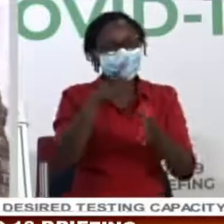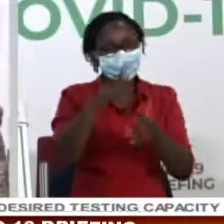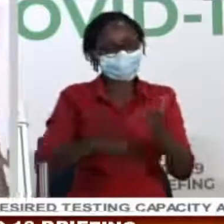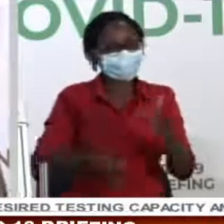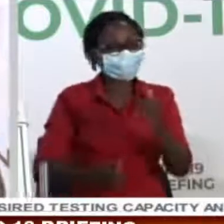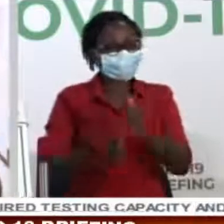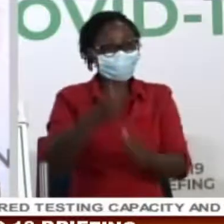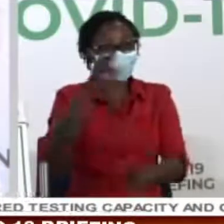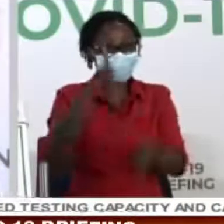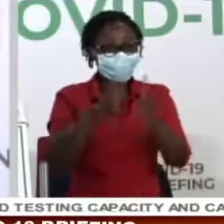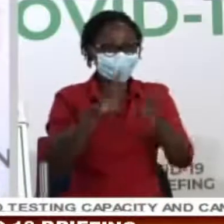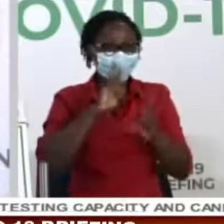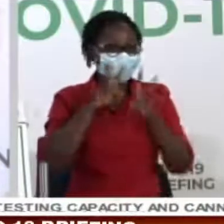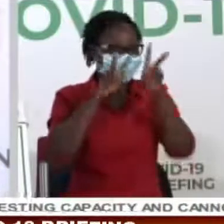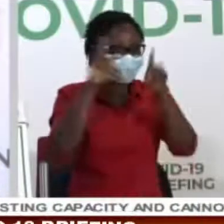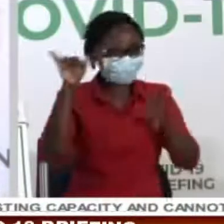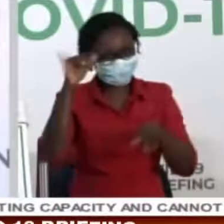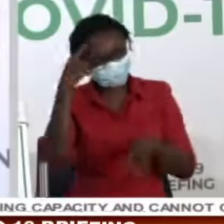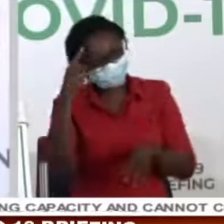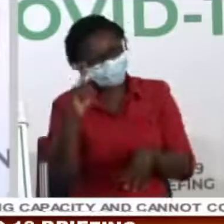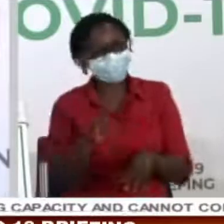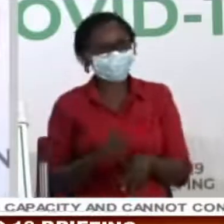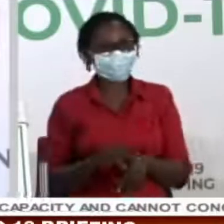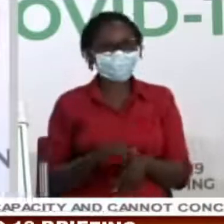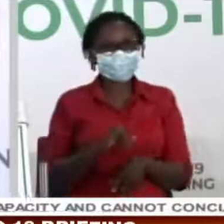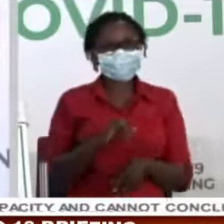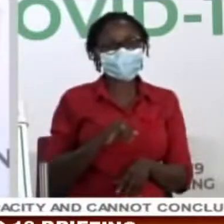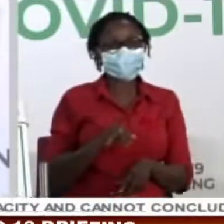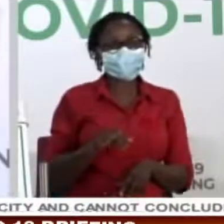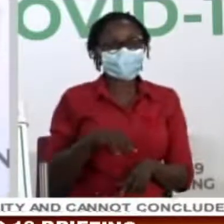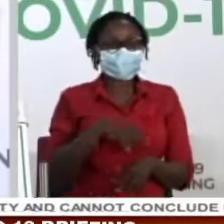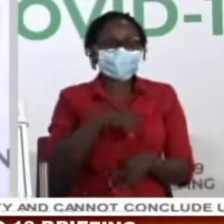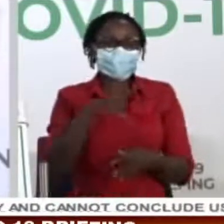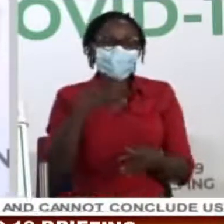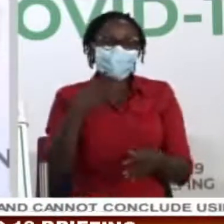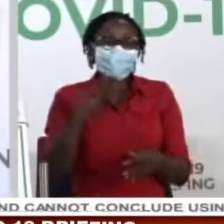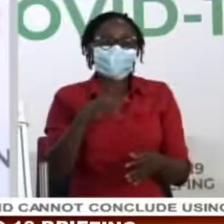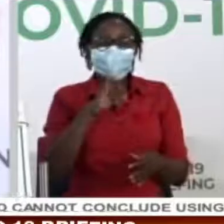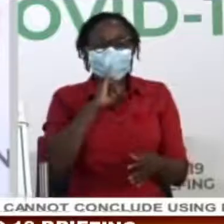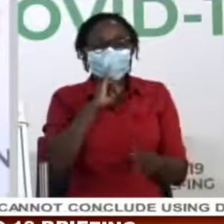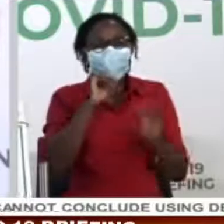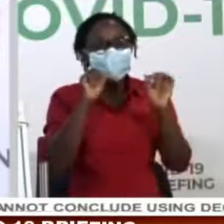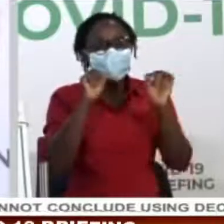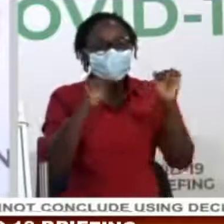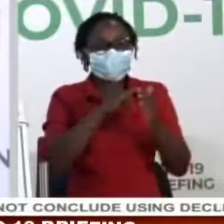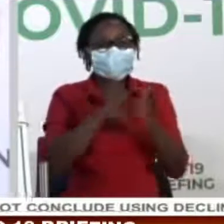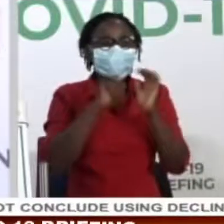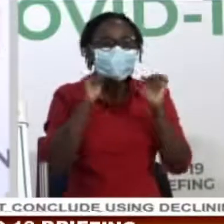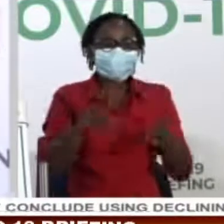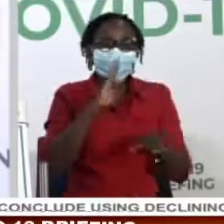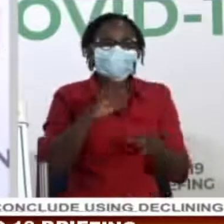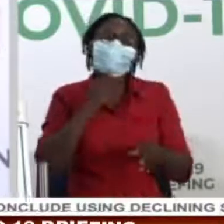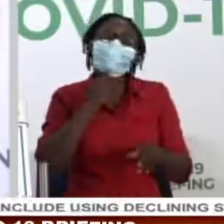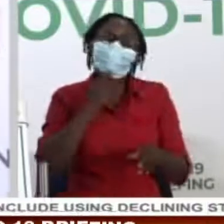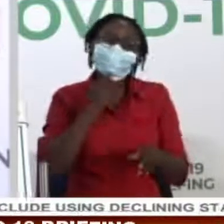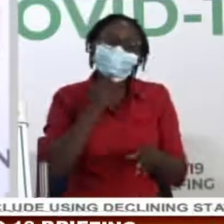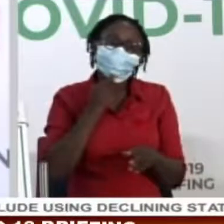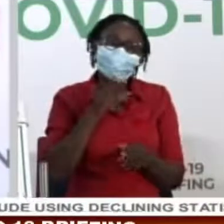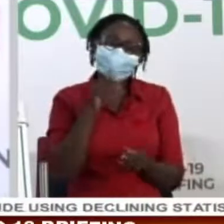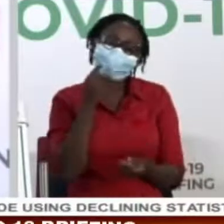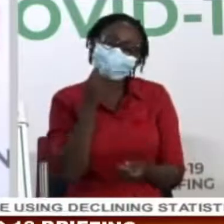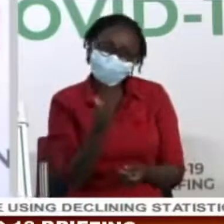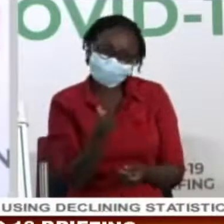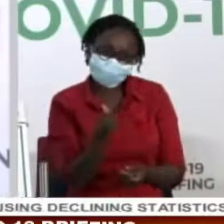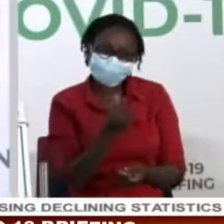for. The disease is usually mild, moderate, or severe, and can transmit